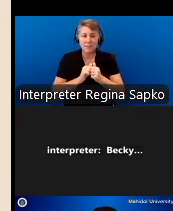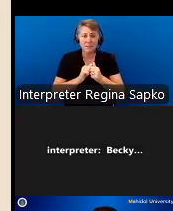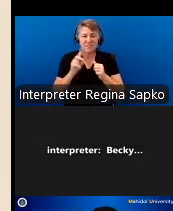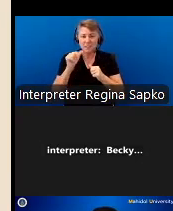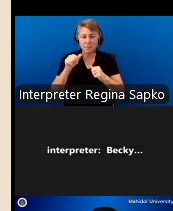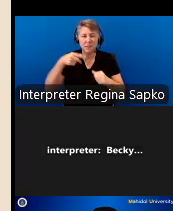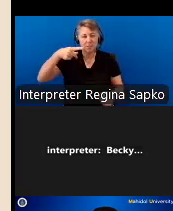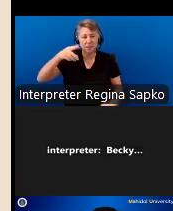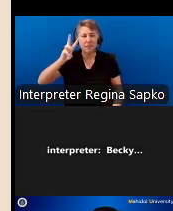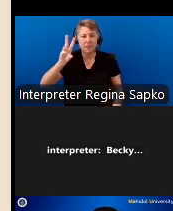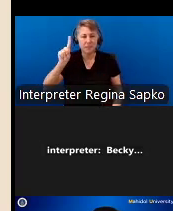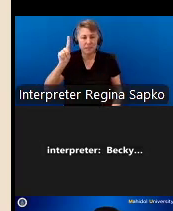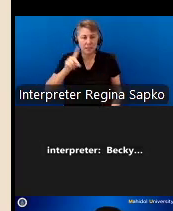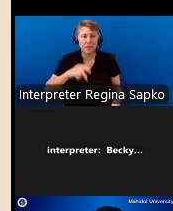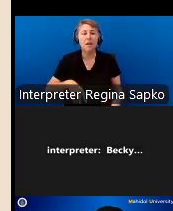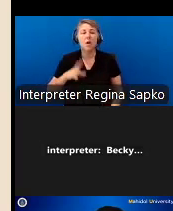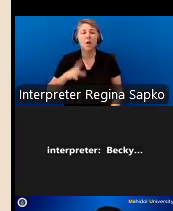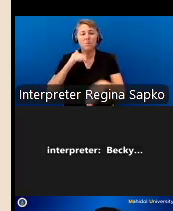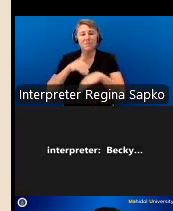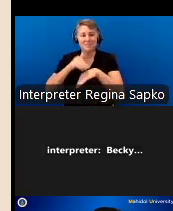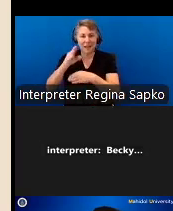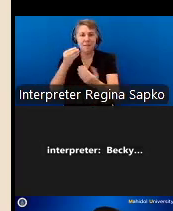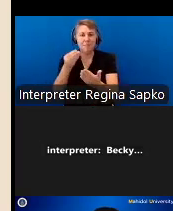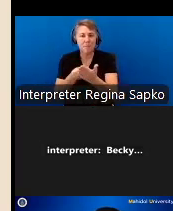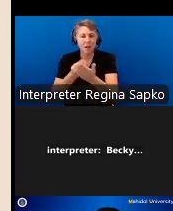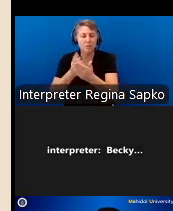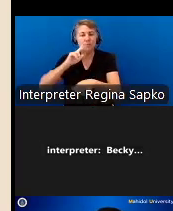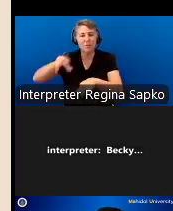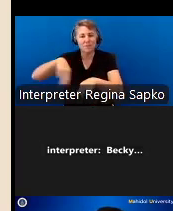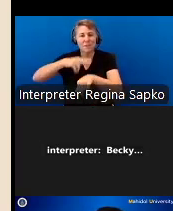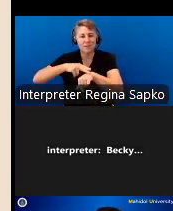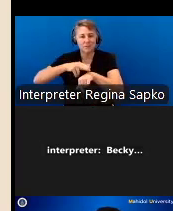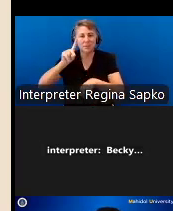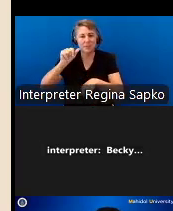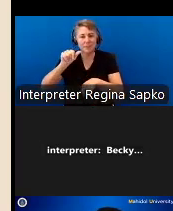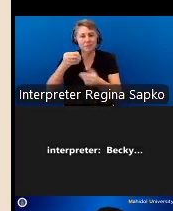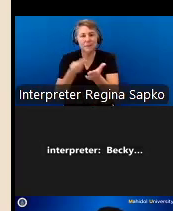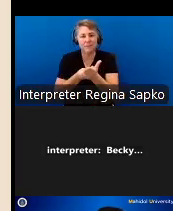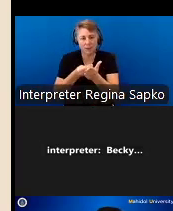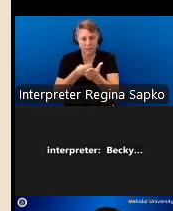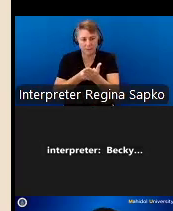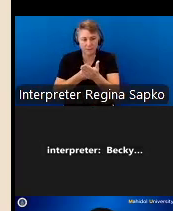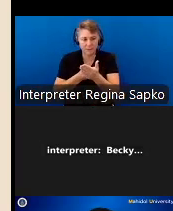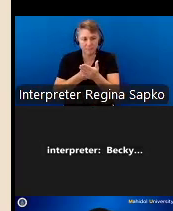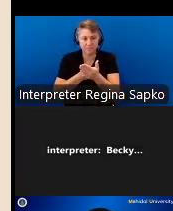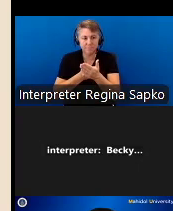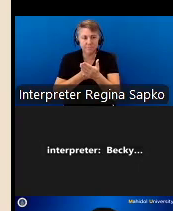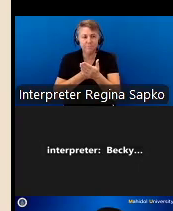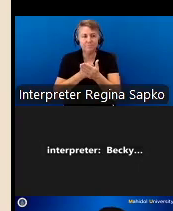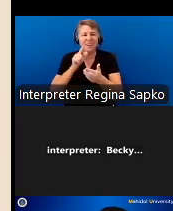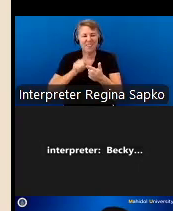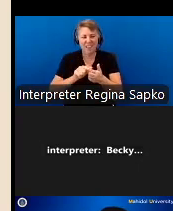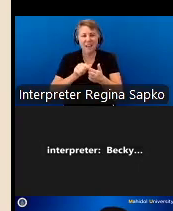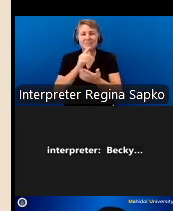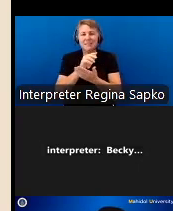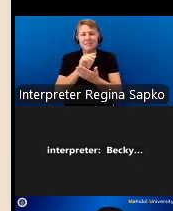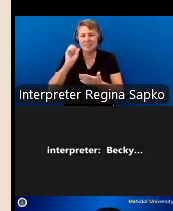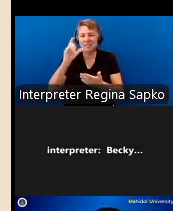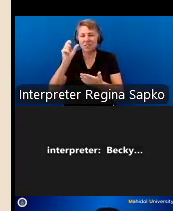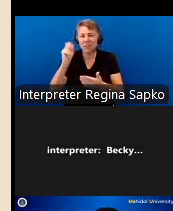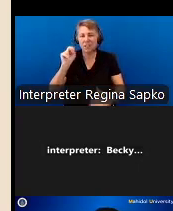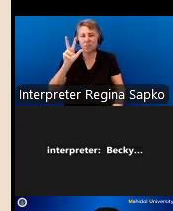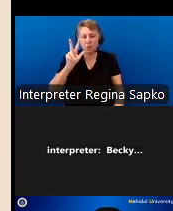send the money to the National Disability Fund. This is section 34.